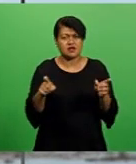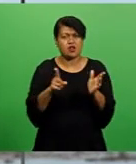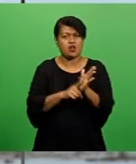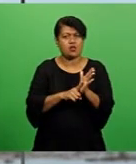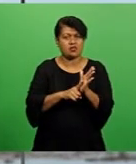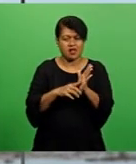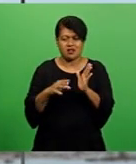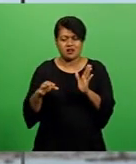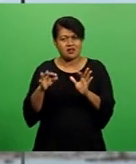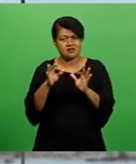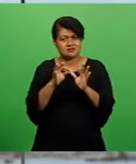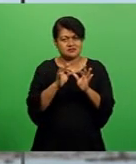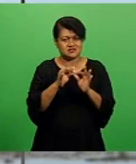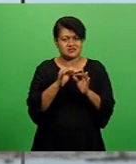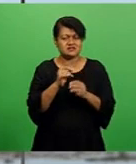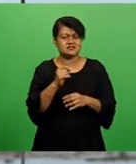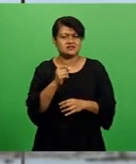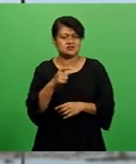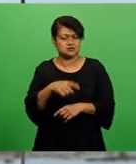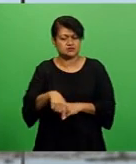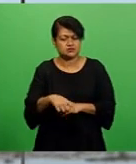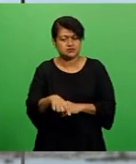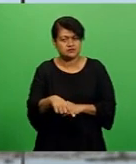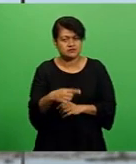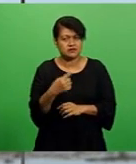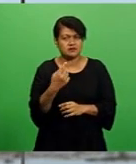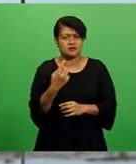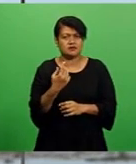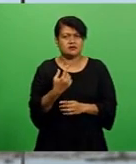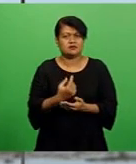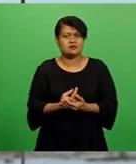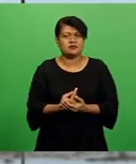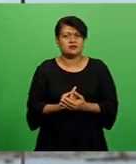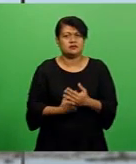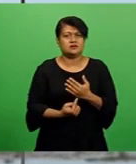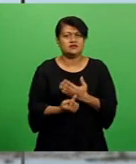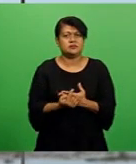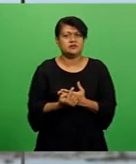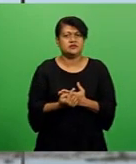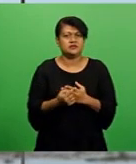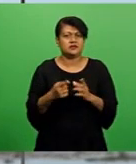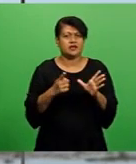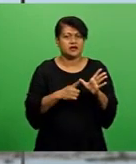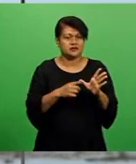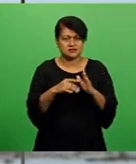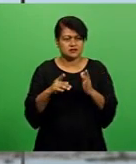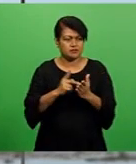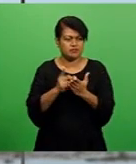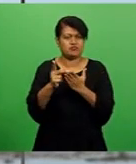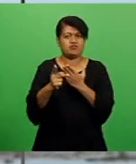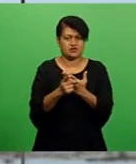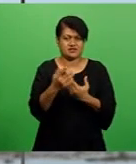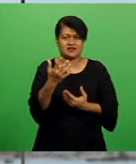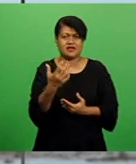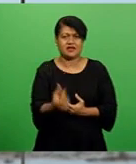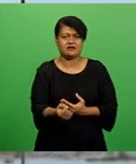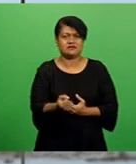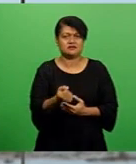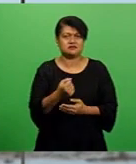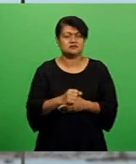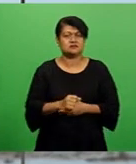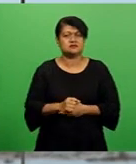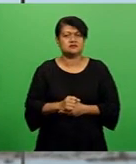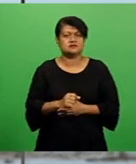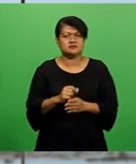Beach industrial area in Suva have objected to a proposed asphalt plant project. A second public review meeting was held today by Higgins